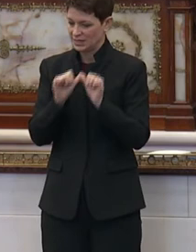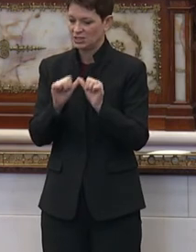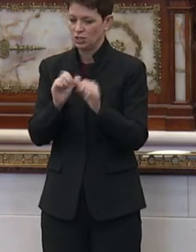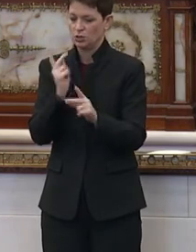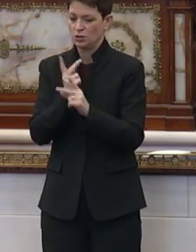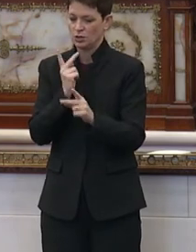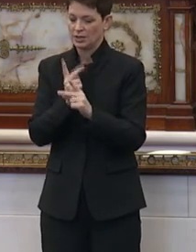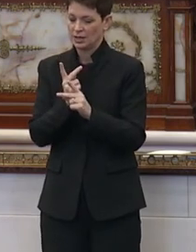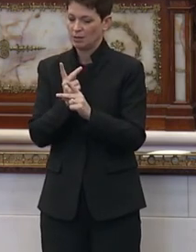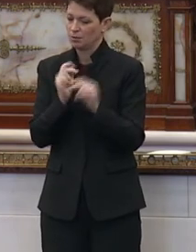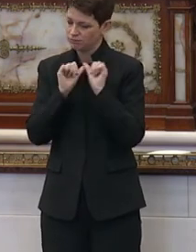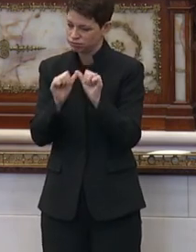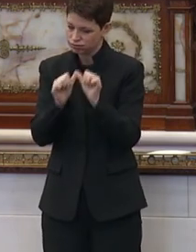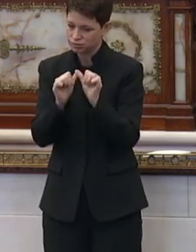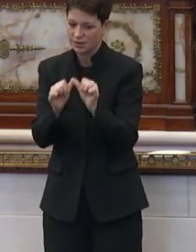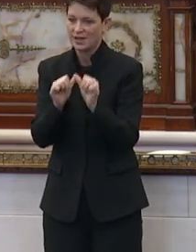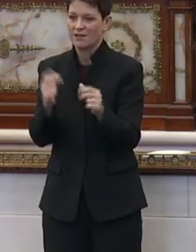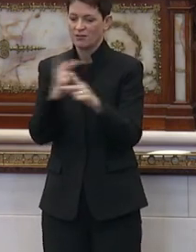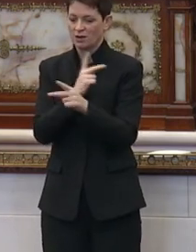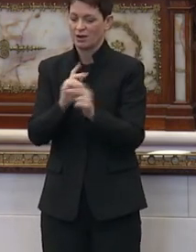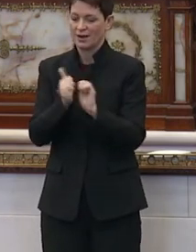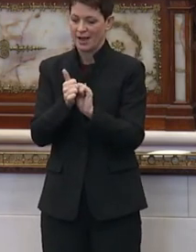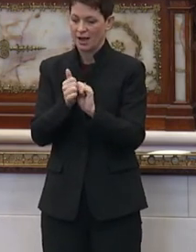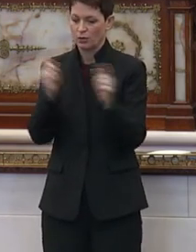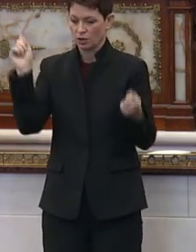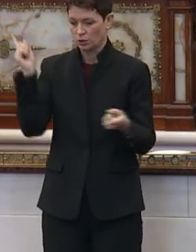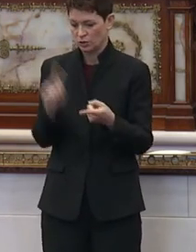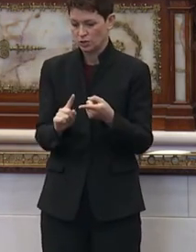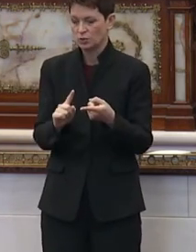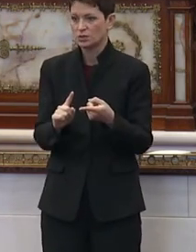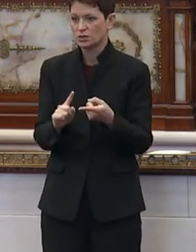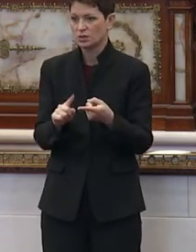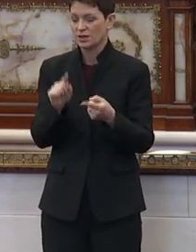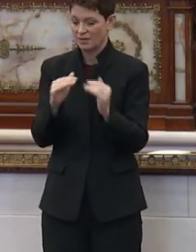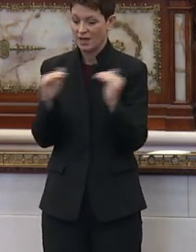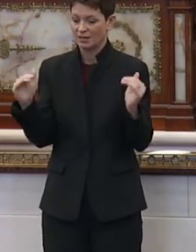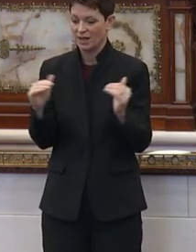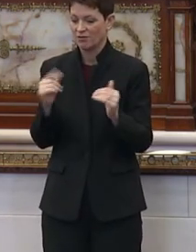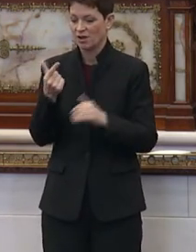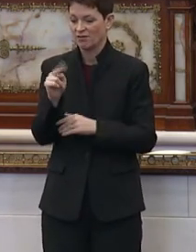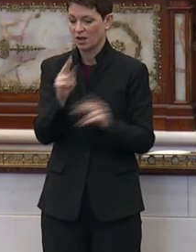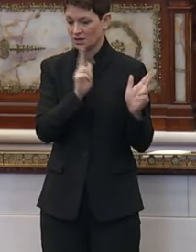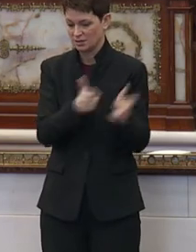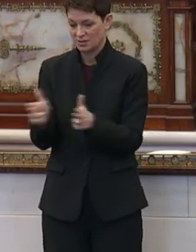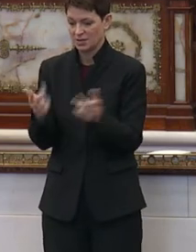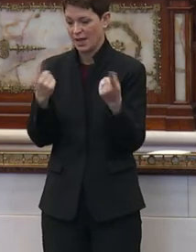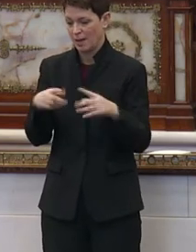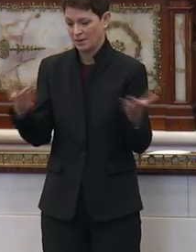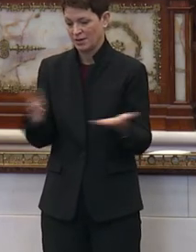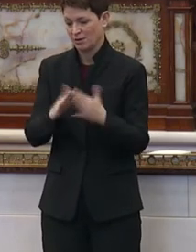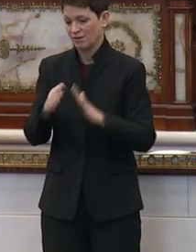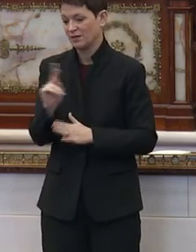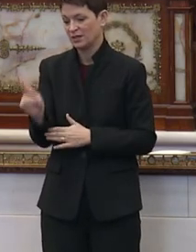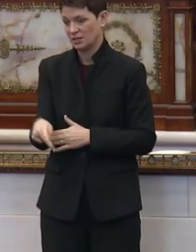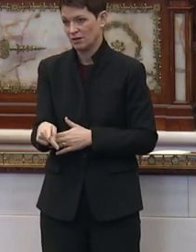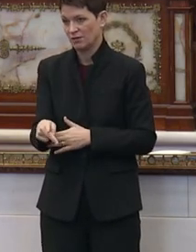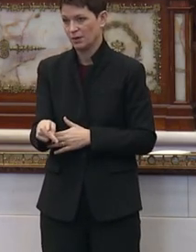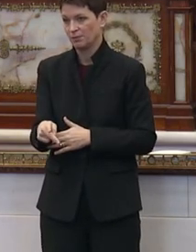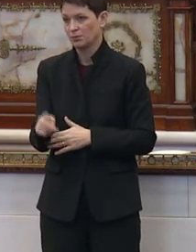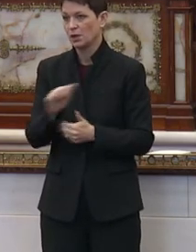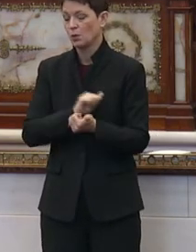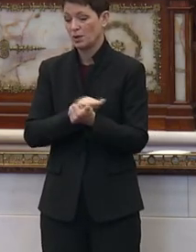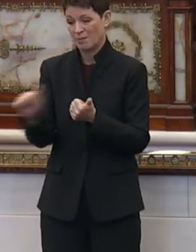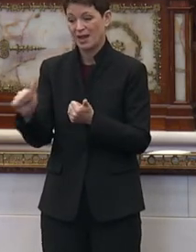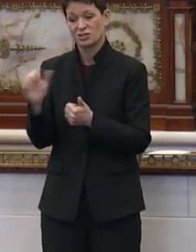to keep our foot on the gas and figuring out ways on how we're going to reduce this level of gun violence that we are seeing here in the city of Philadelphia. I think we